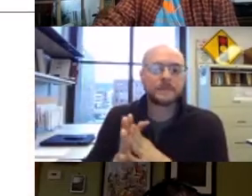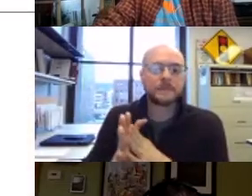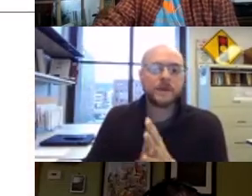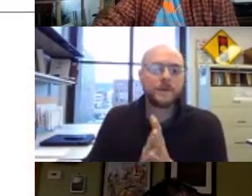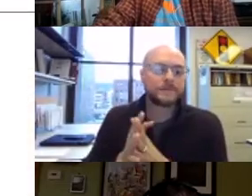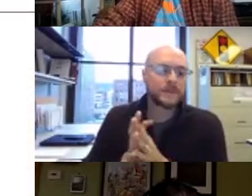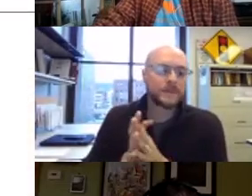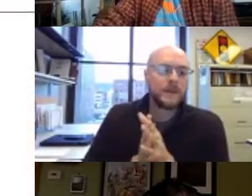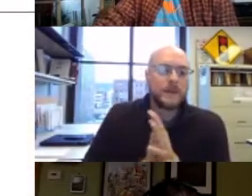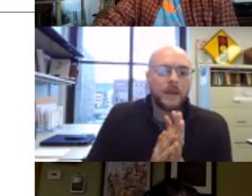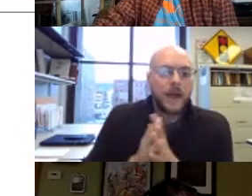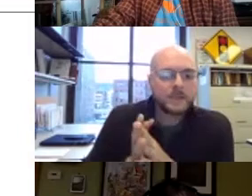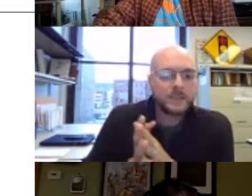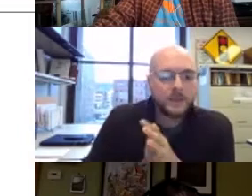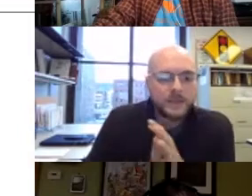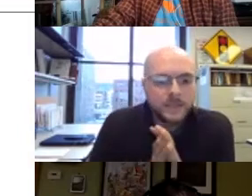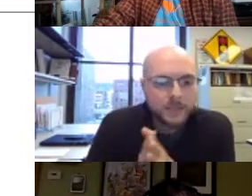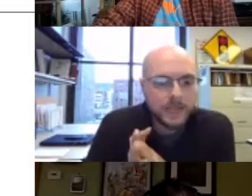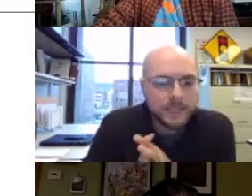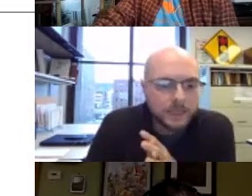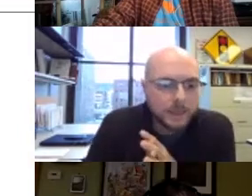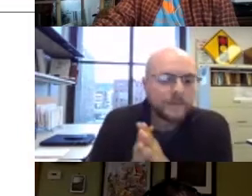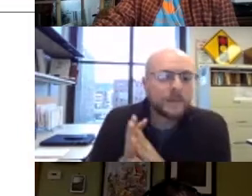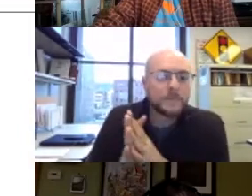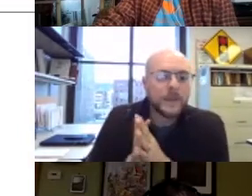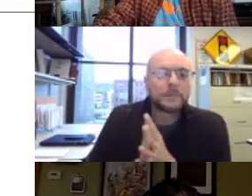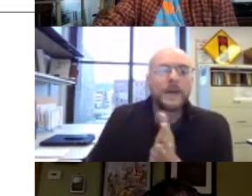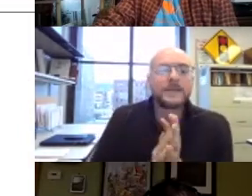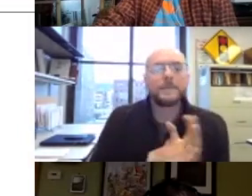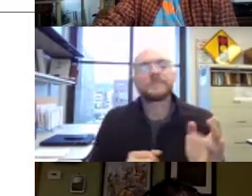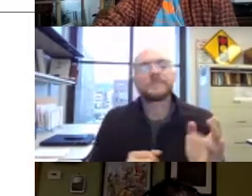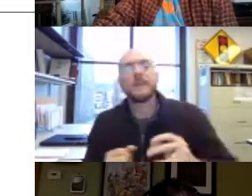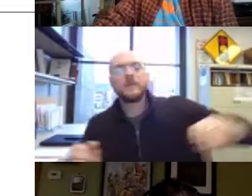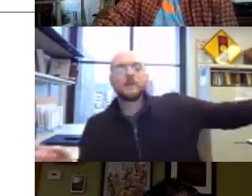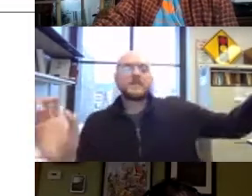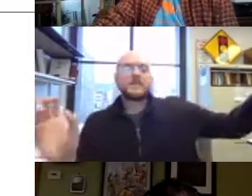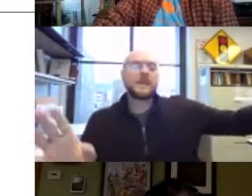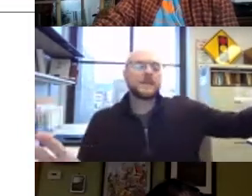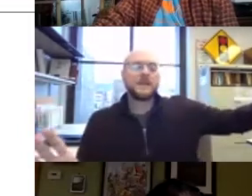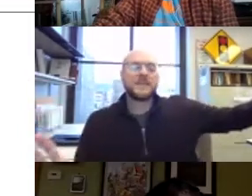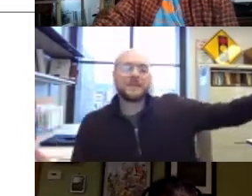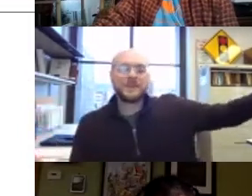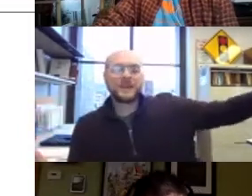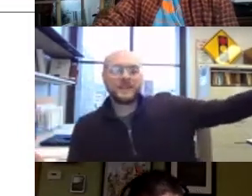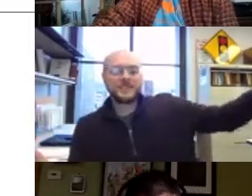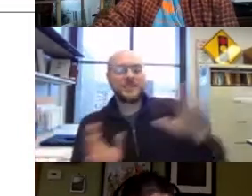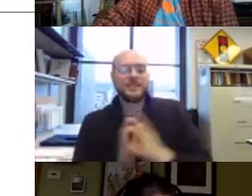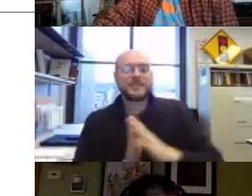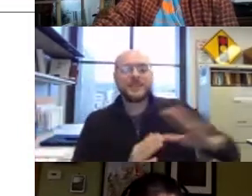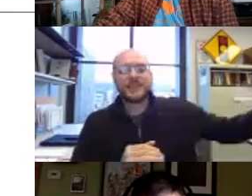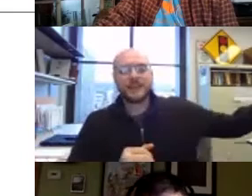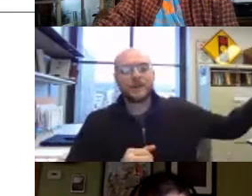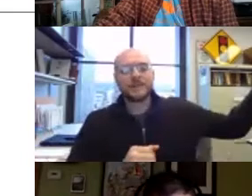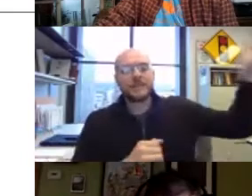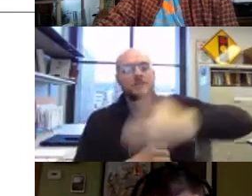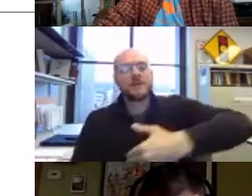Next, please, Ricardo. So this sheet gets clipped off a little bit, but if you could piece it together with the previous sheet, you'll